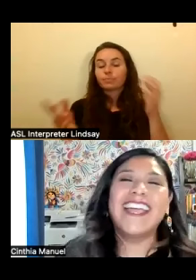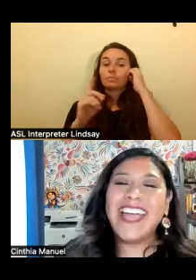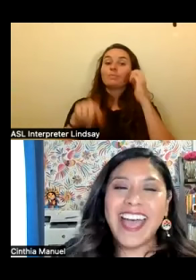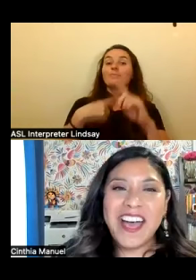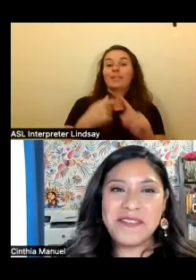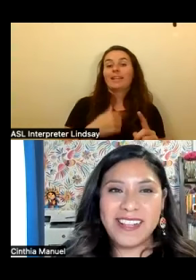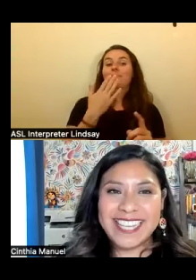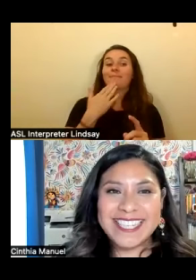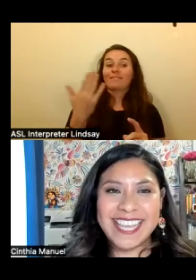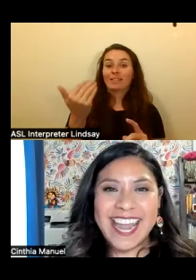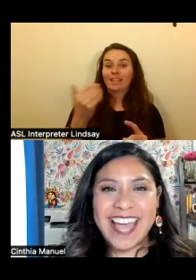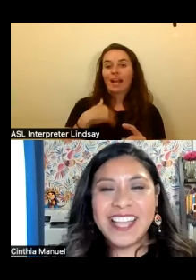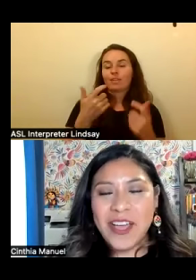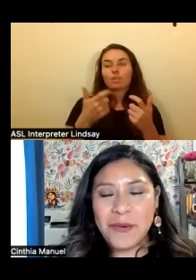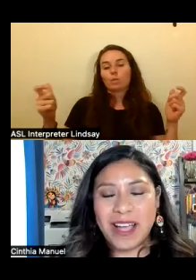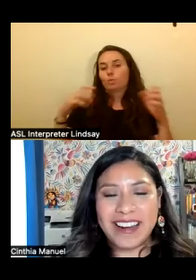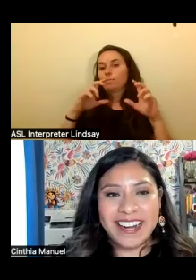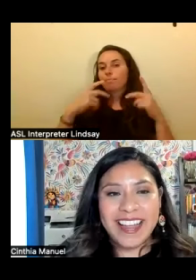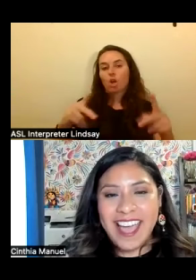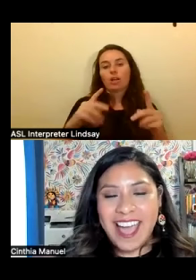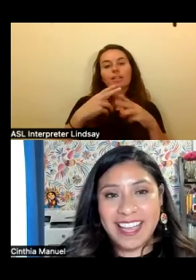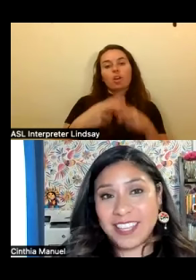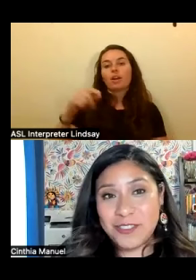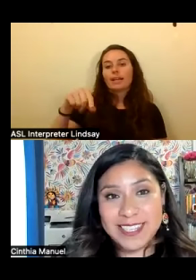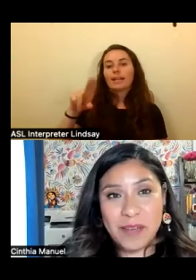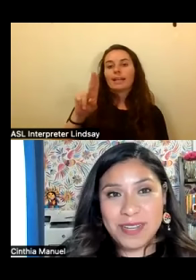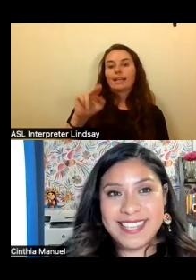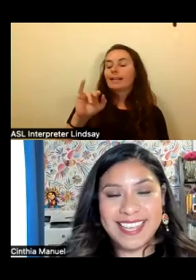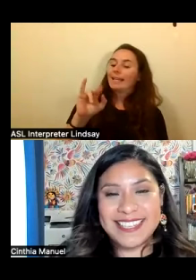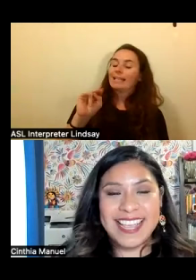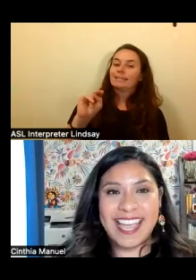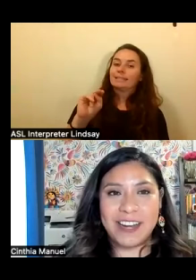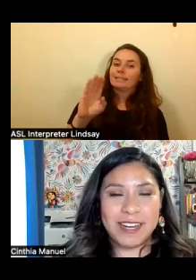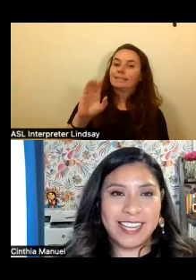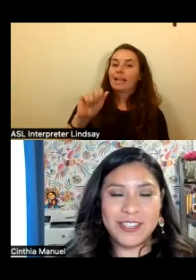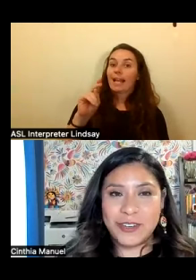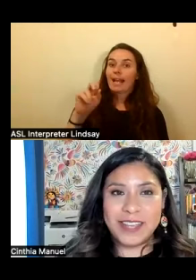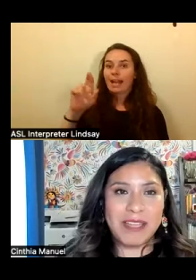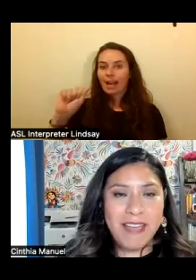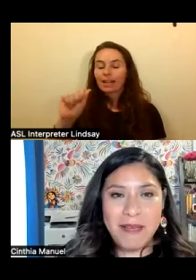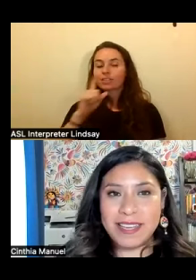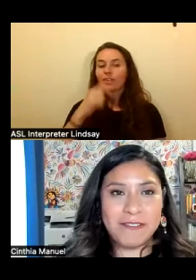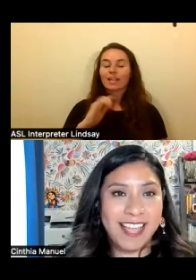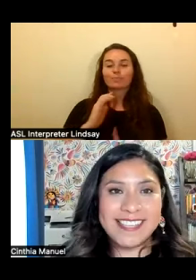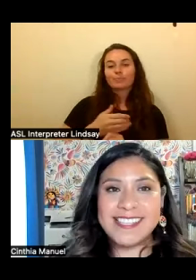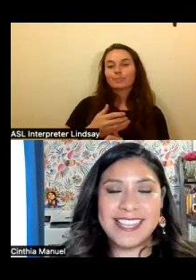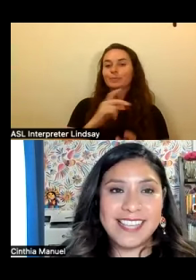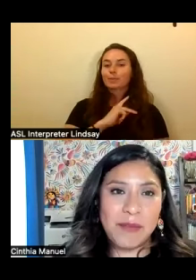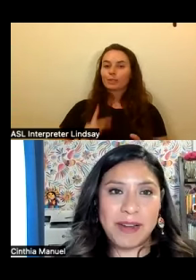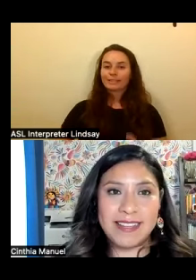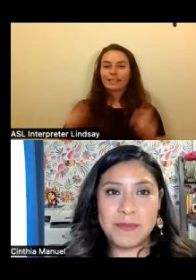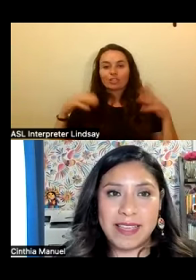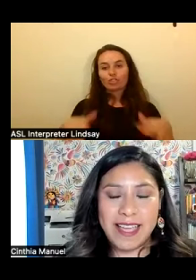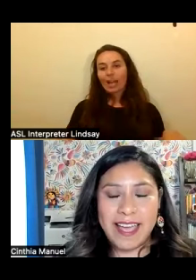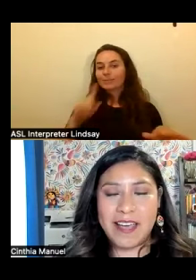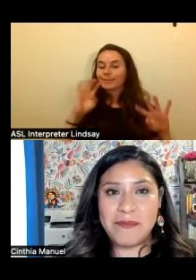party called Quinceañera, where I got to dress like a princess and really enjoy my family, friends, and